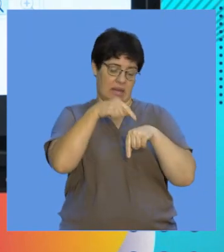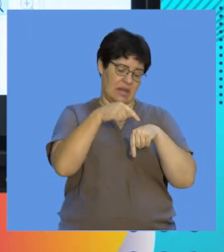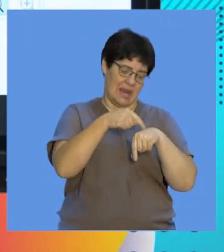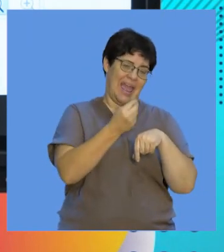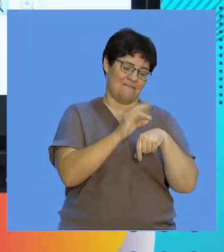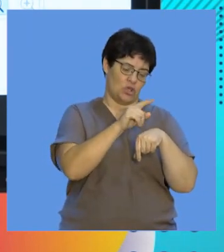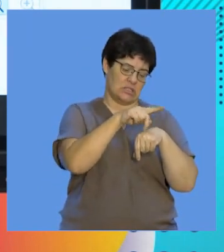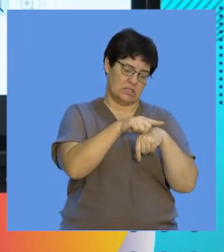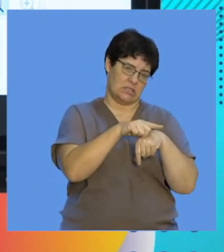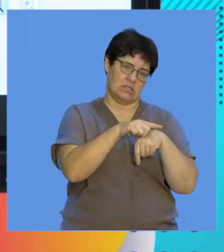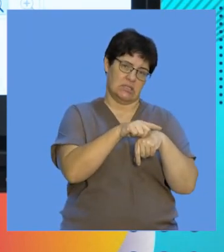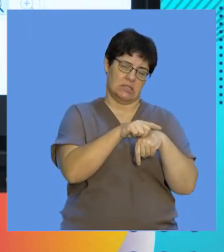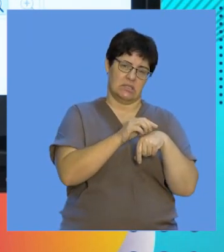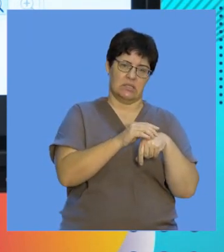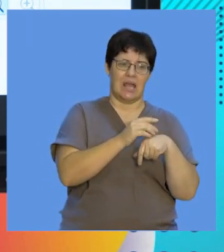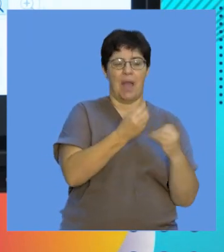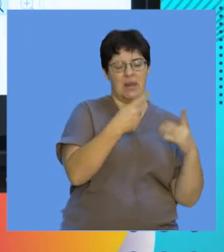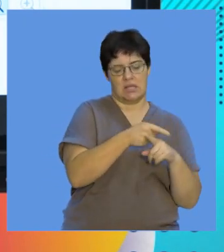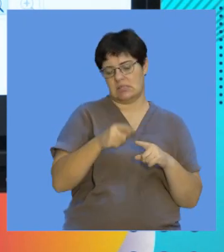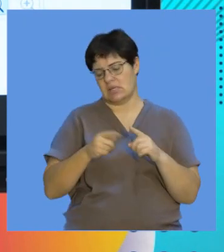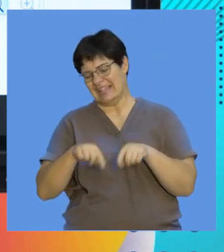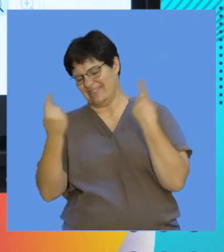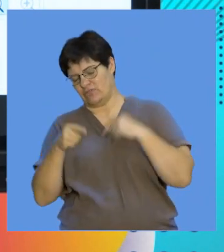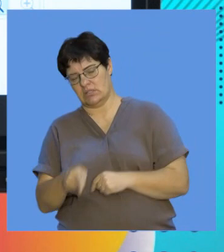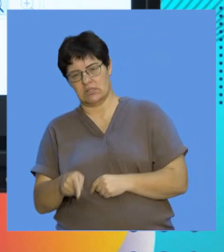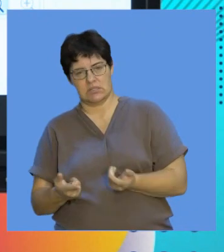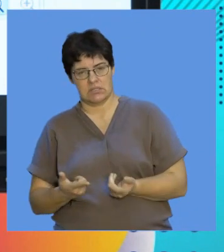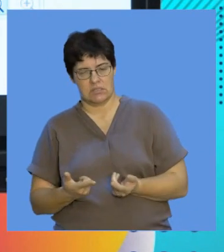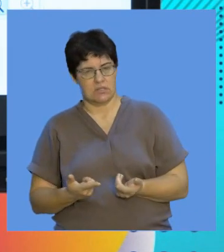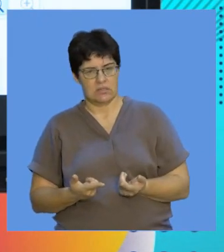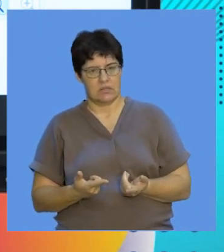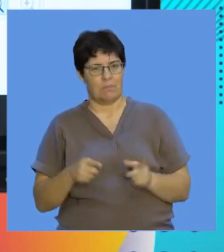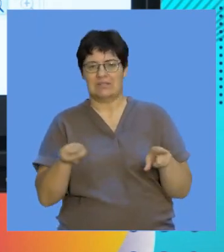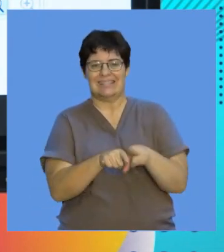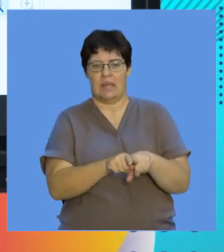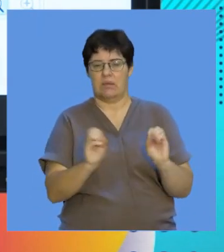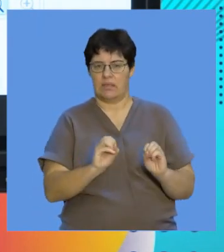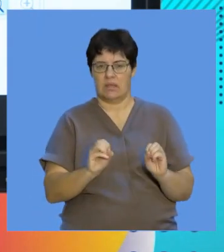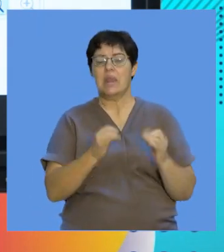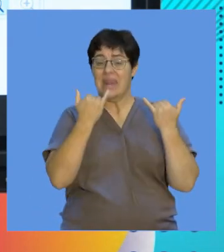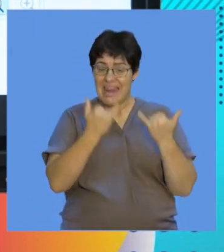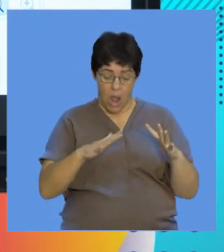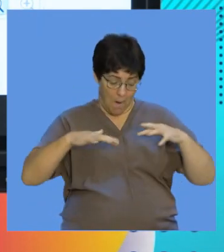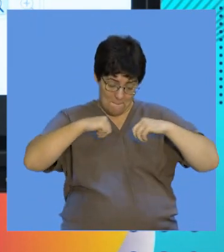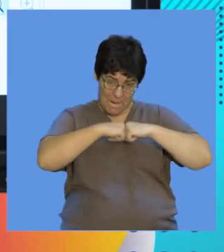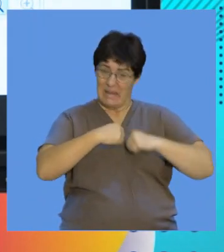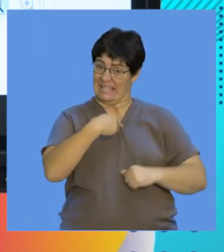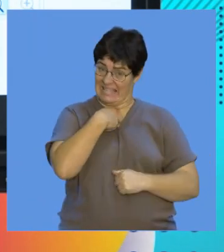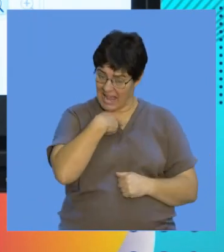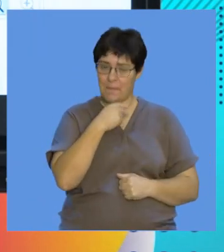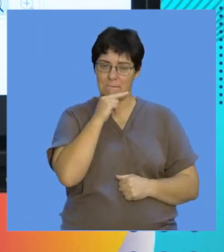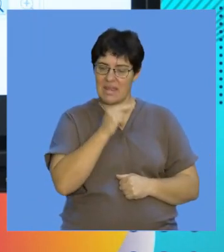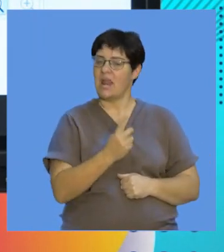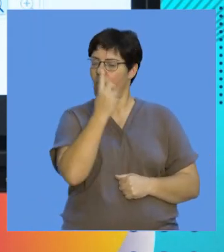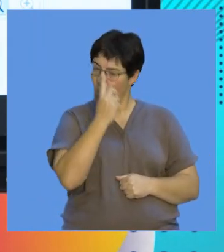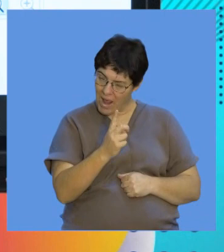the first one's going at this velocity and the second one's going at this velocity, but they're not the same. Not physically possible. They have